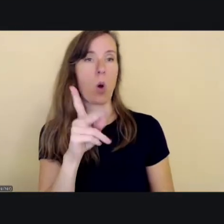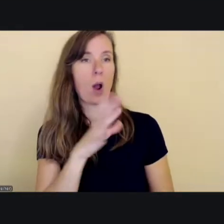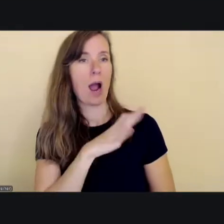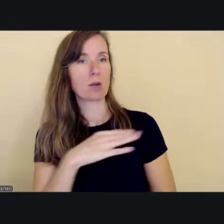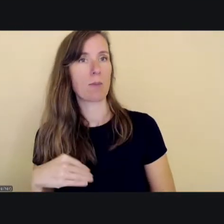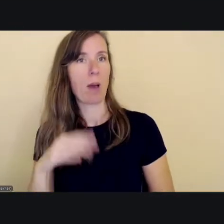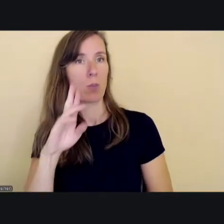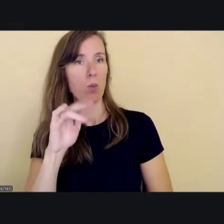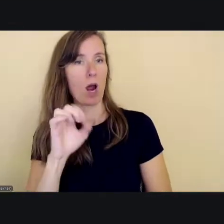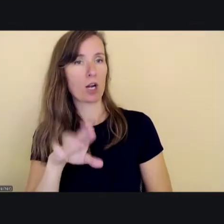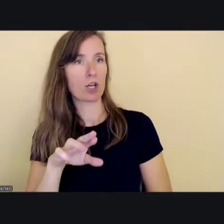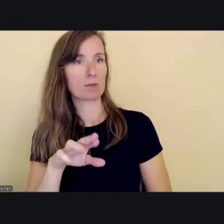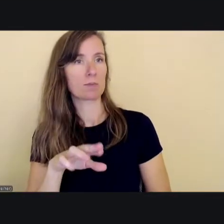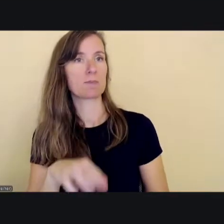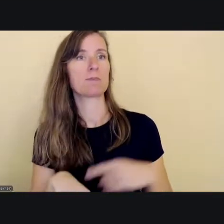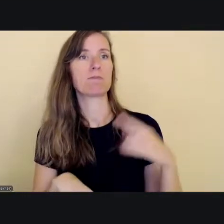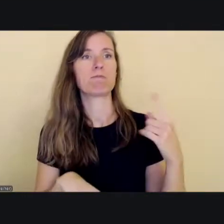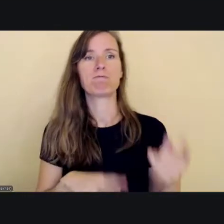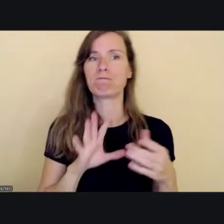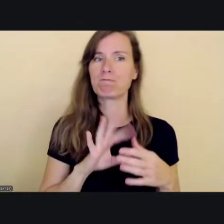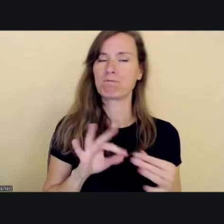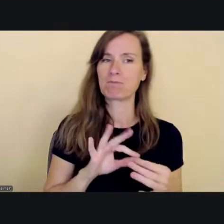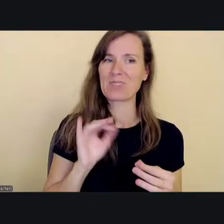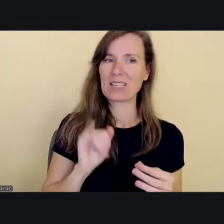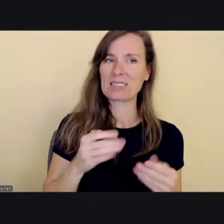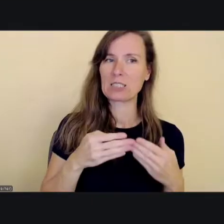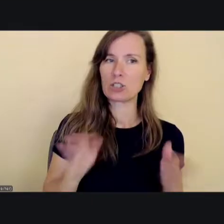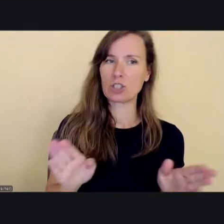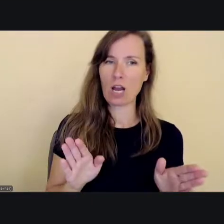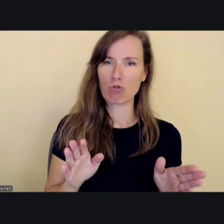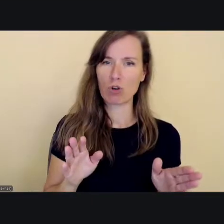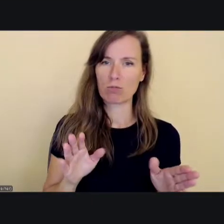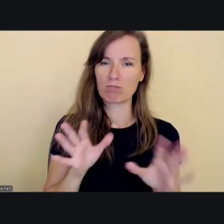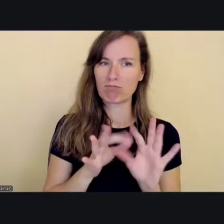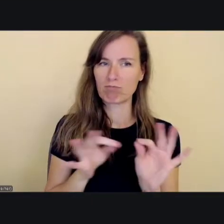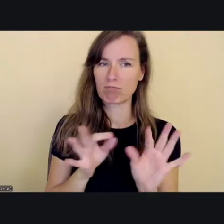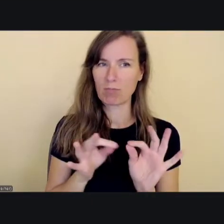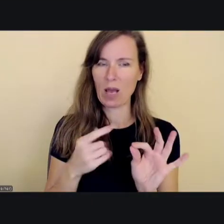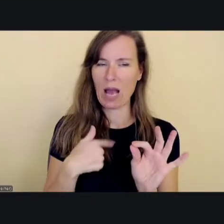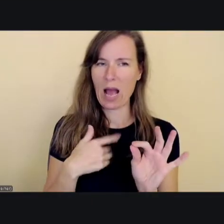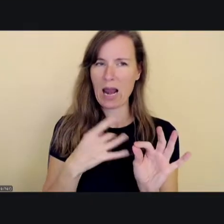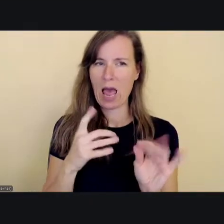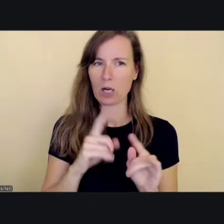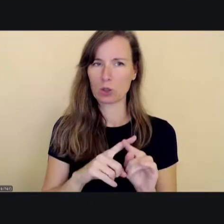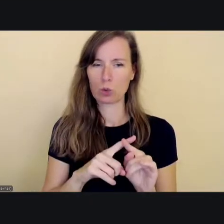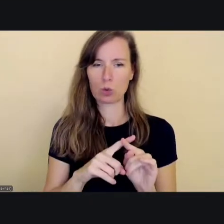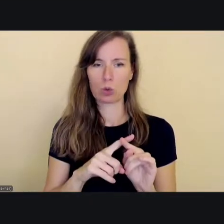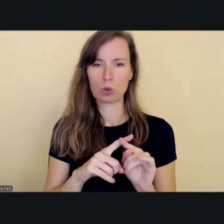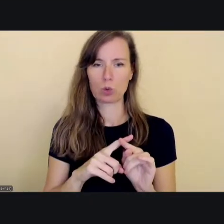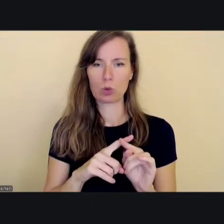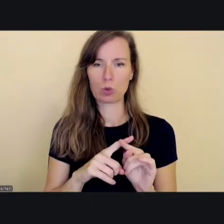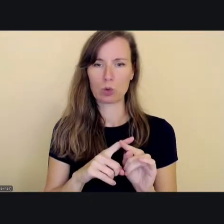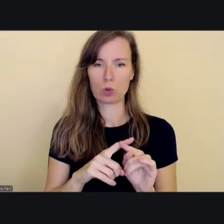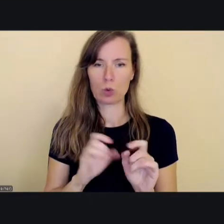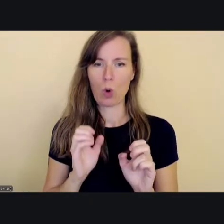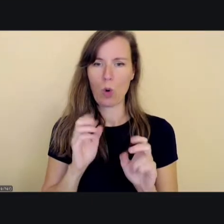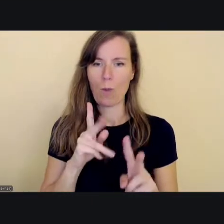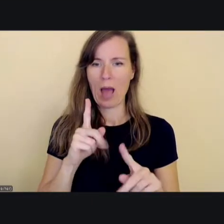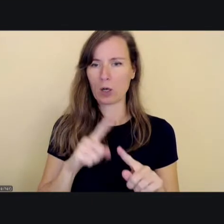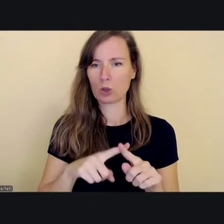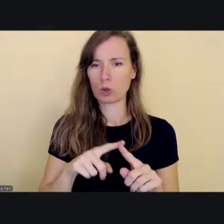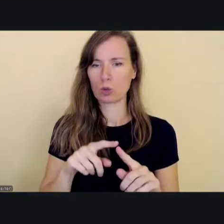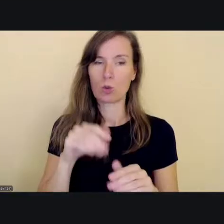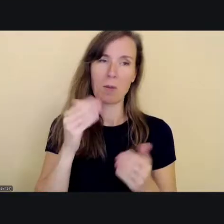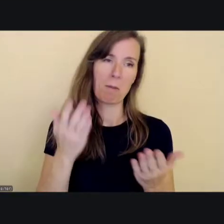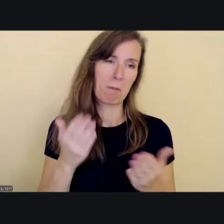This is more of a general note, but I'd love to revisit maybe in the policy committee the level